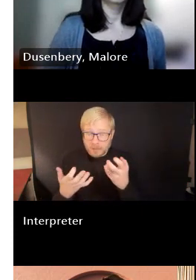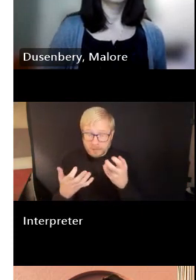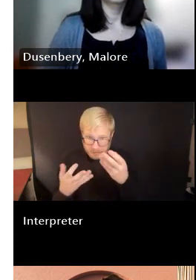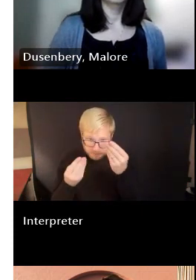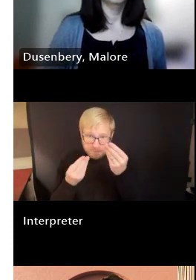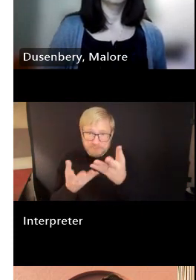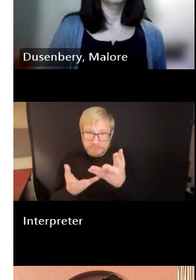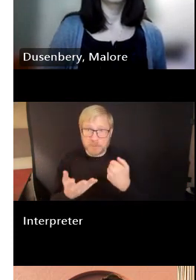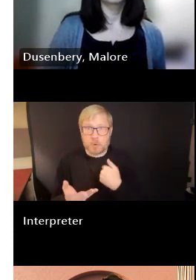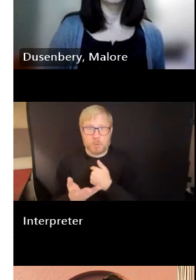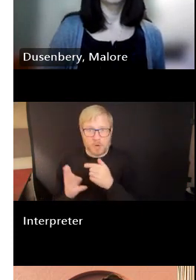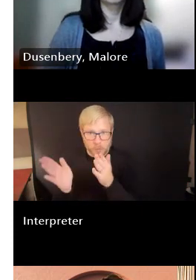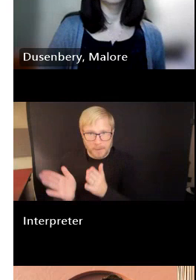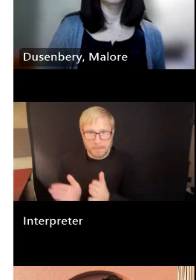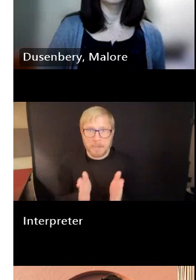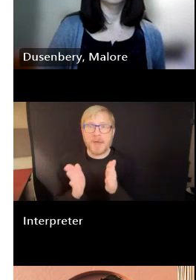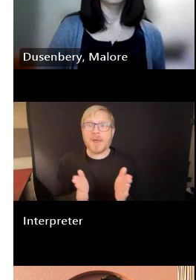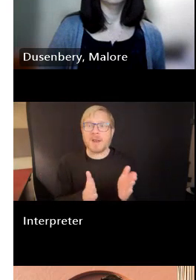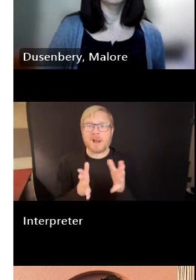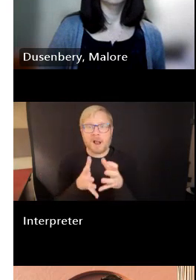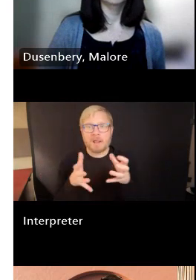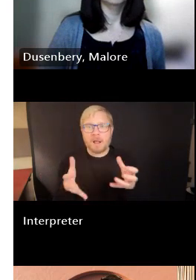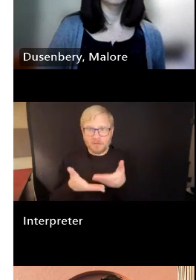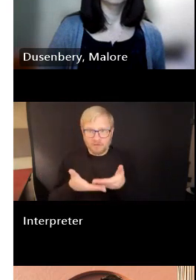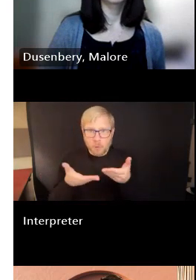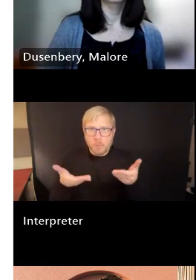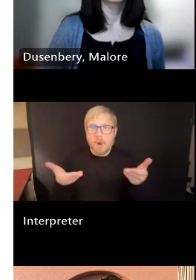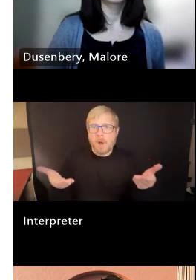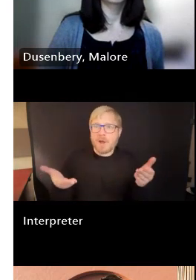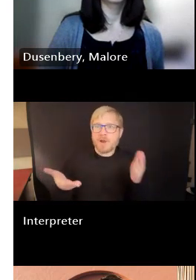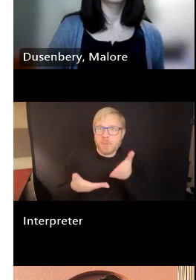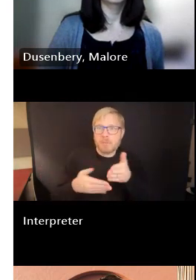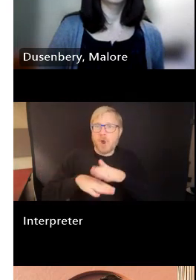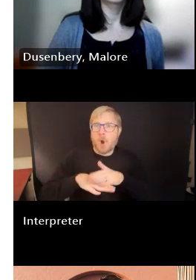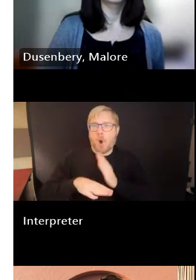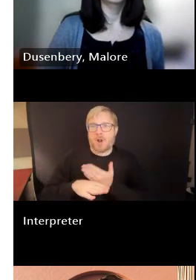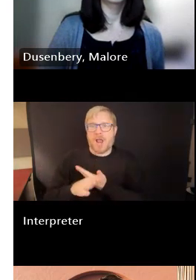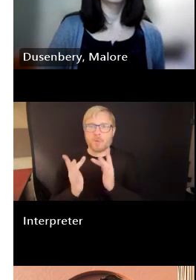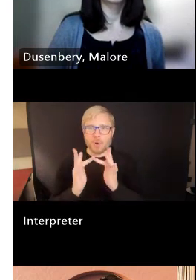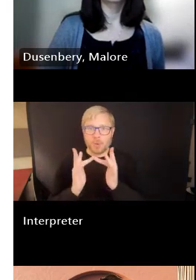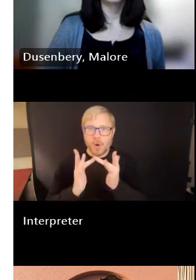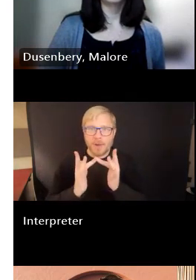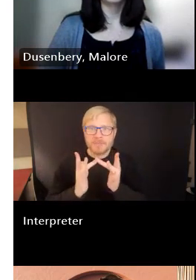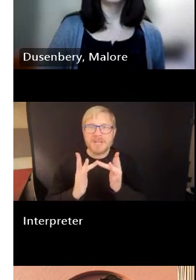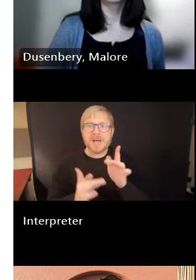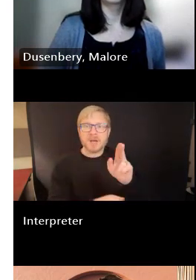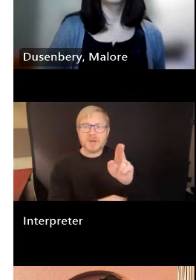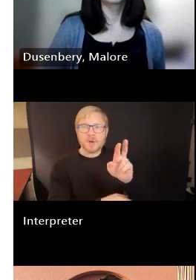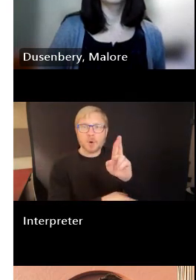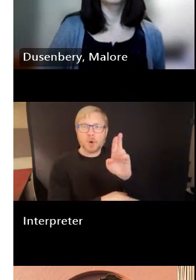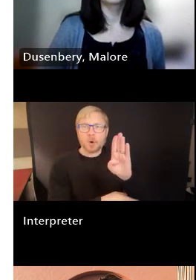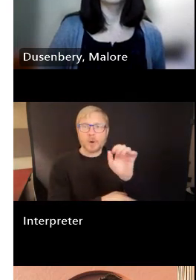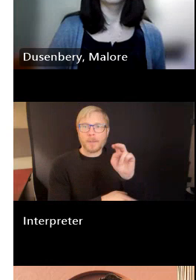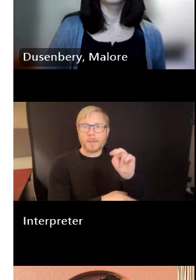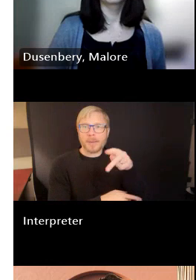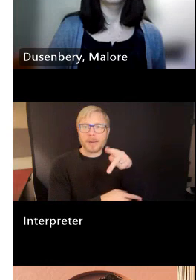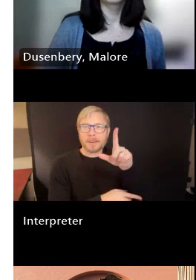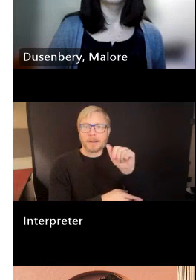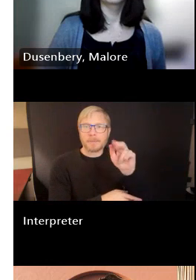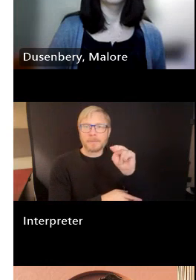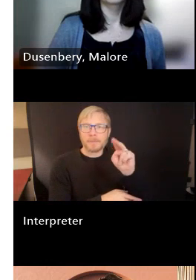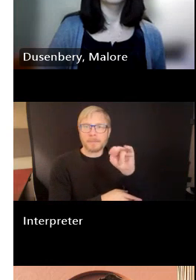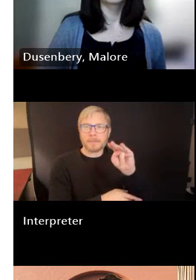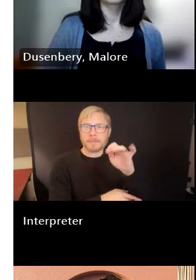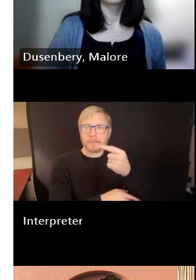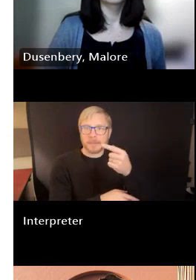will be available on our urban.org website. Some of them will be long, some of them will be short. So we ask you to